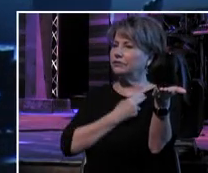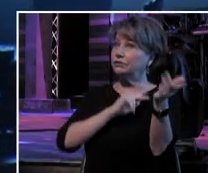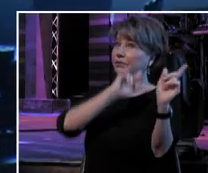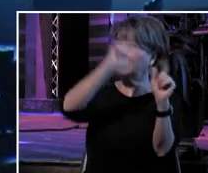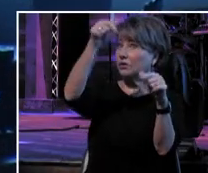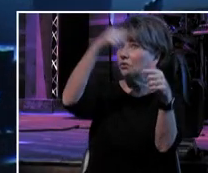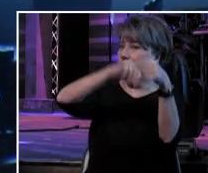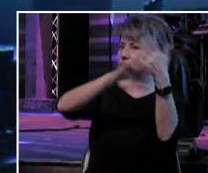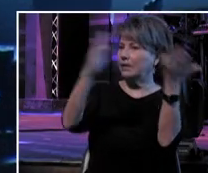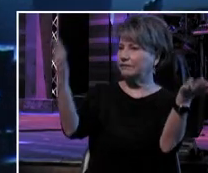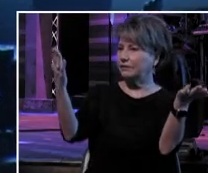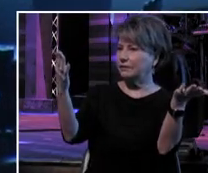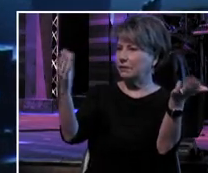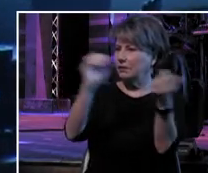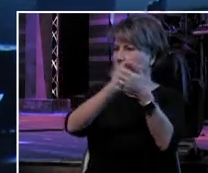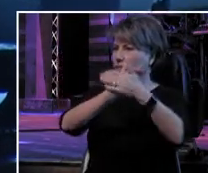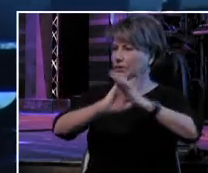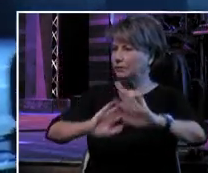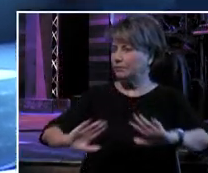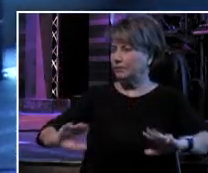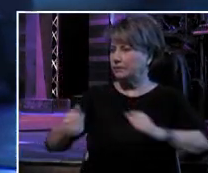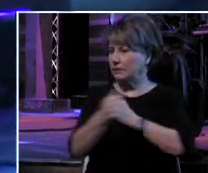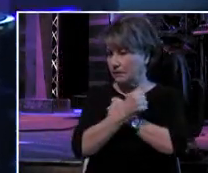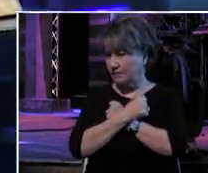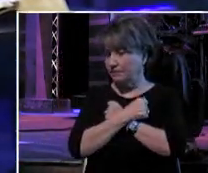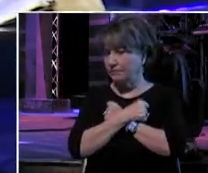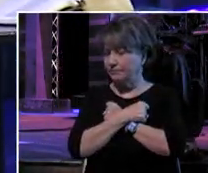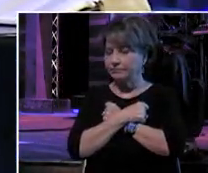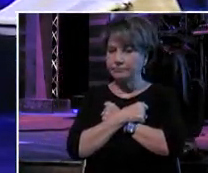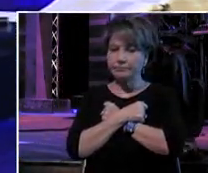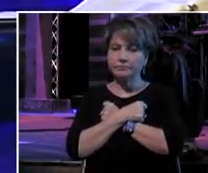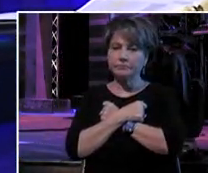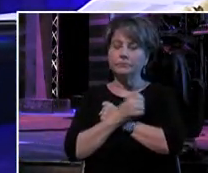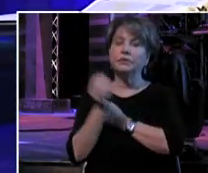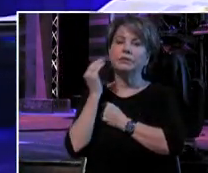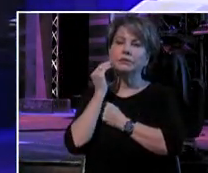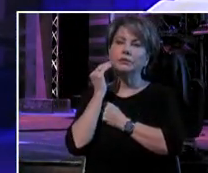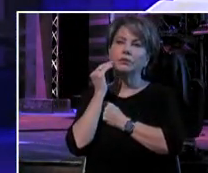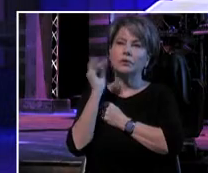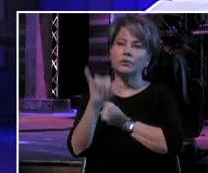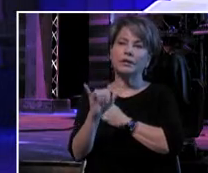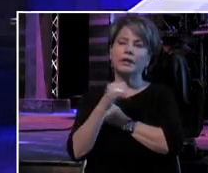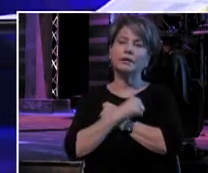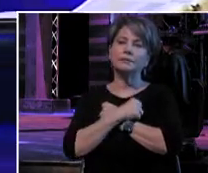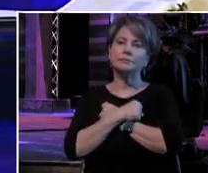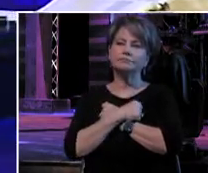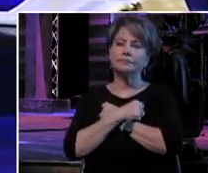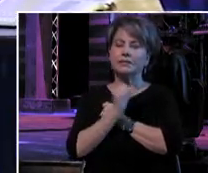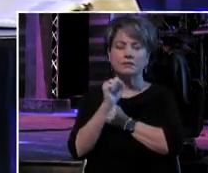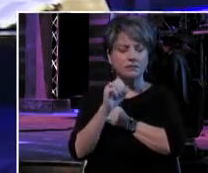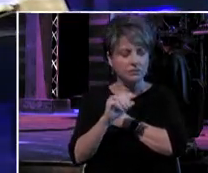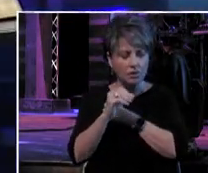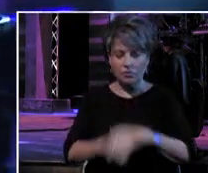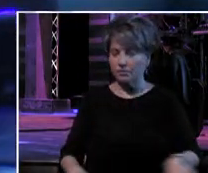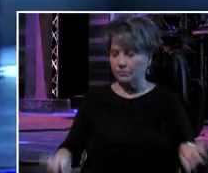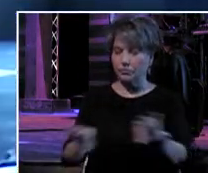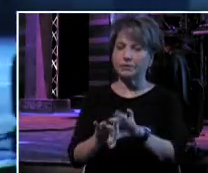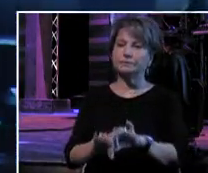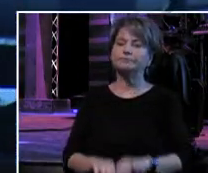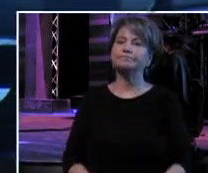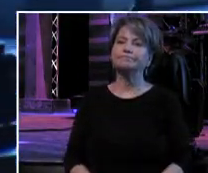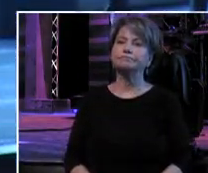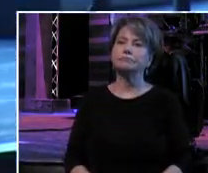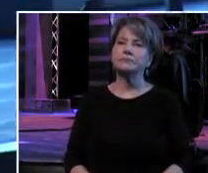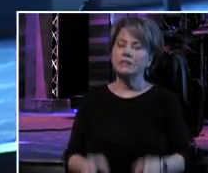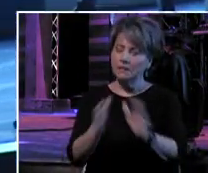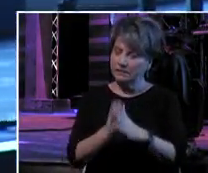death. So can I just tell you something? You want to know this. And that's why it's so important. That's why it's so important